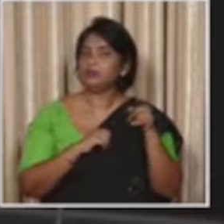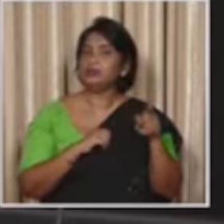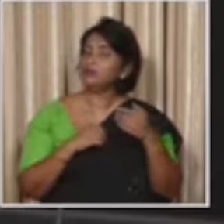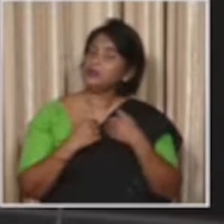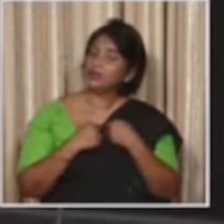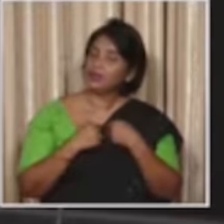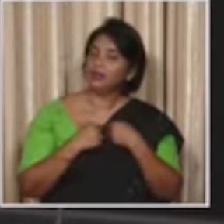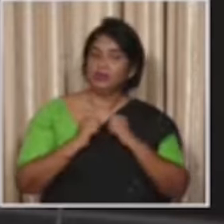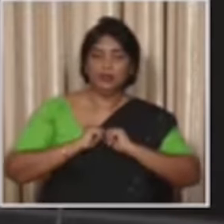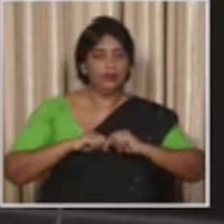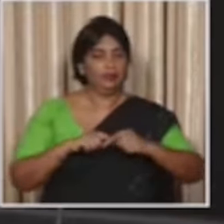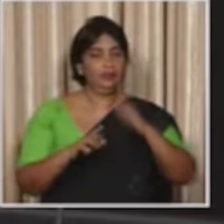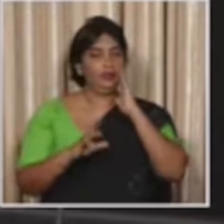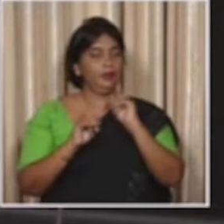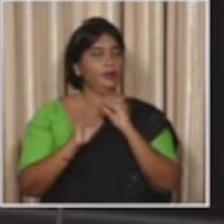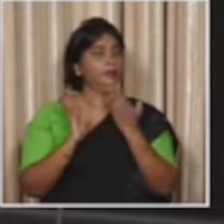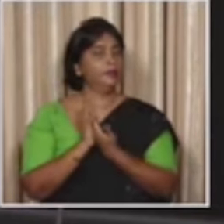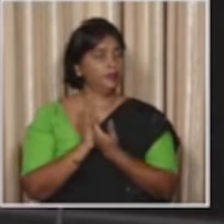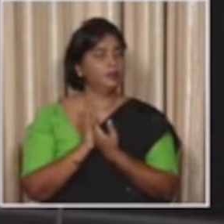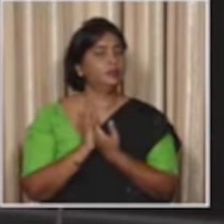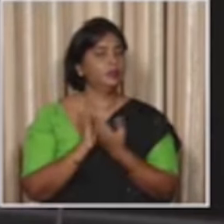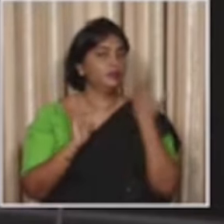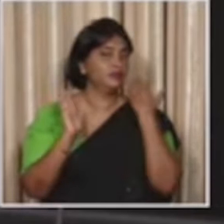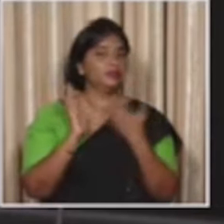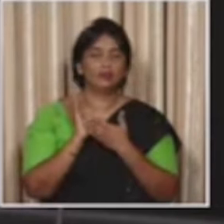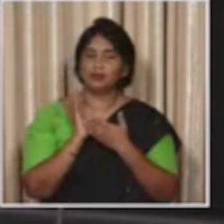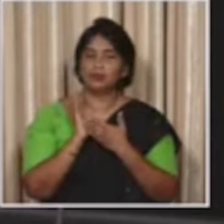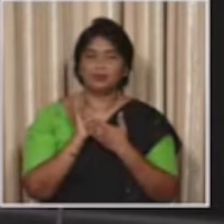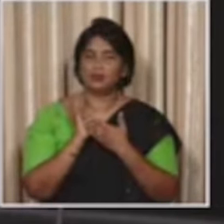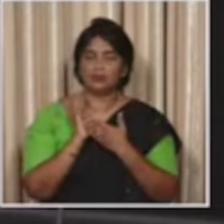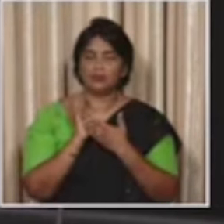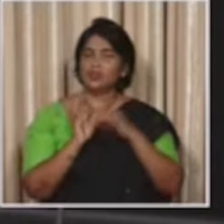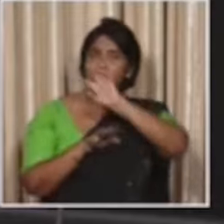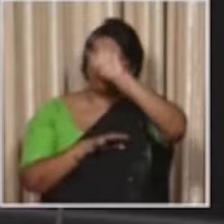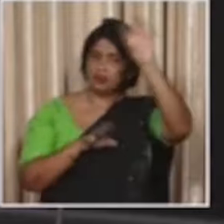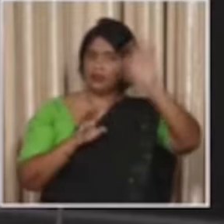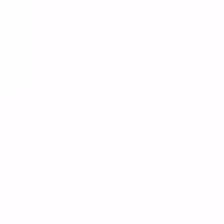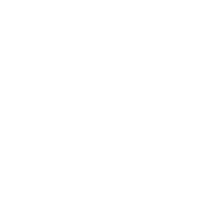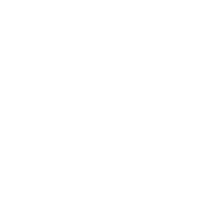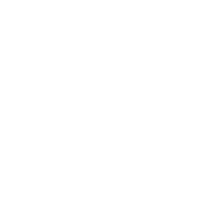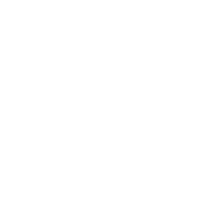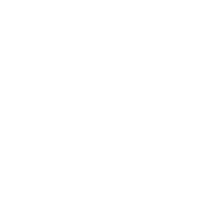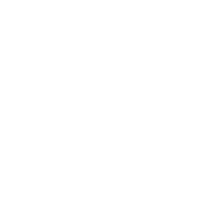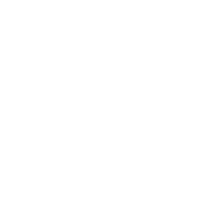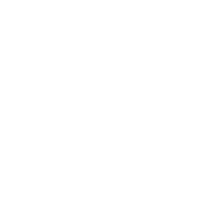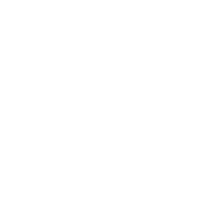good links which we have all countries with the president so I'm very sorry that the honorable member feels this way